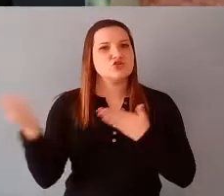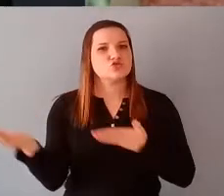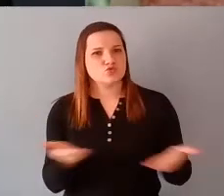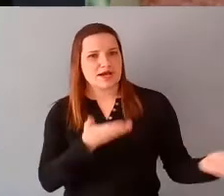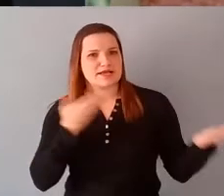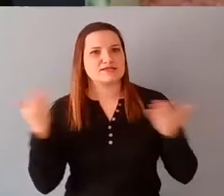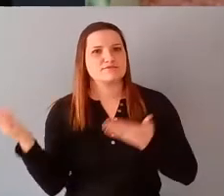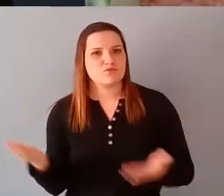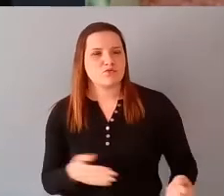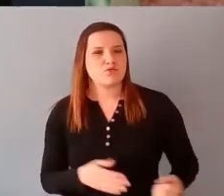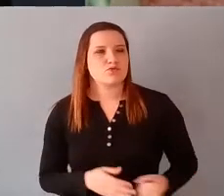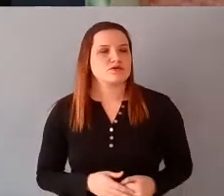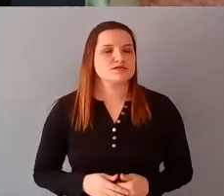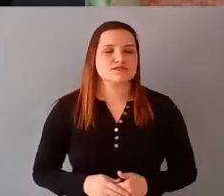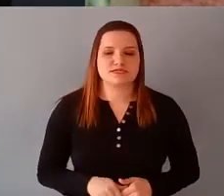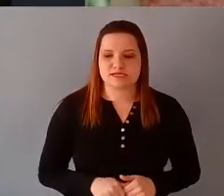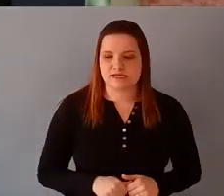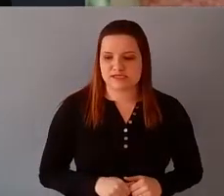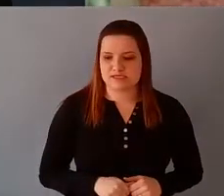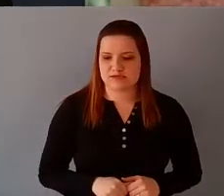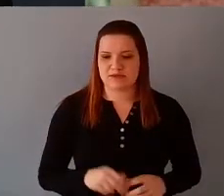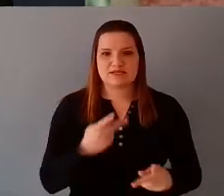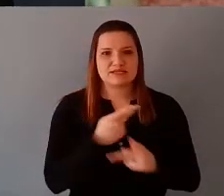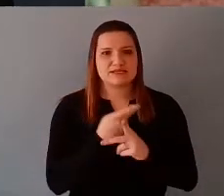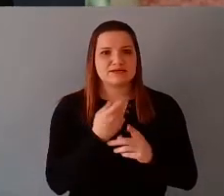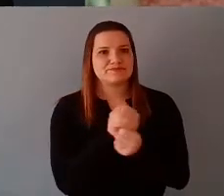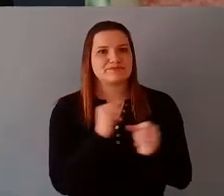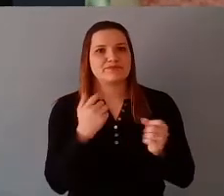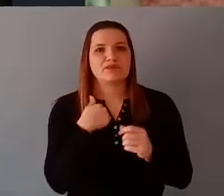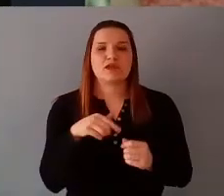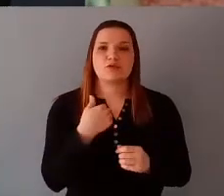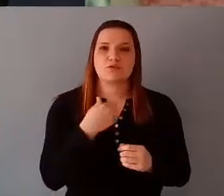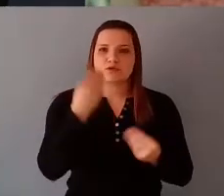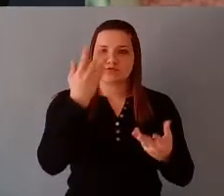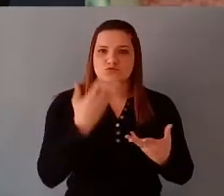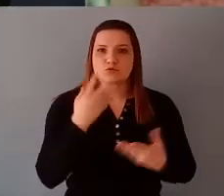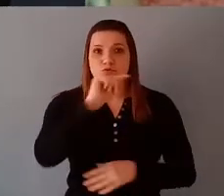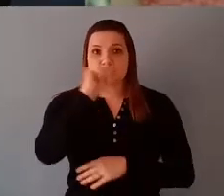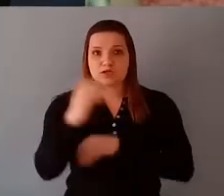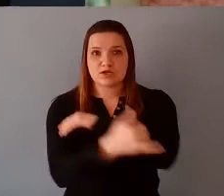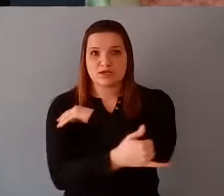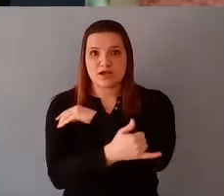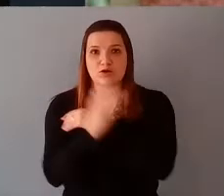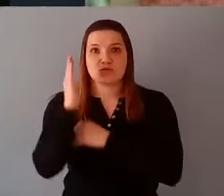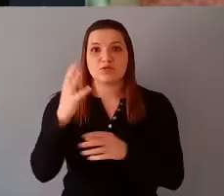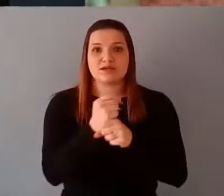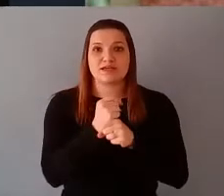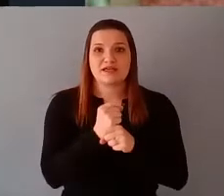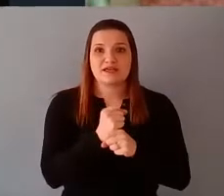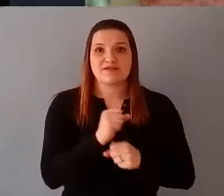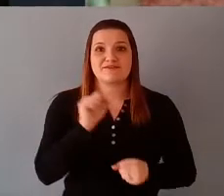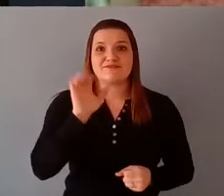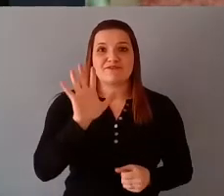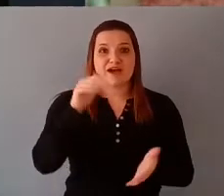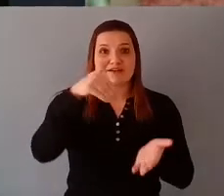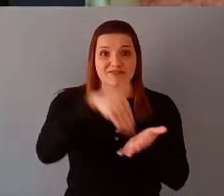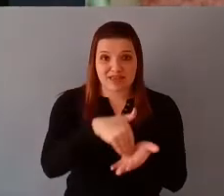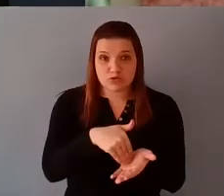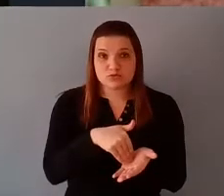transport and to secure. And we've been told that Tulare County will receive approximately